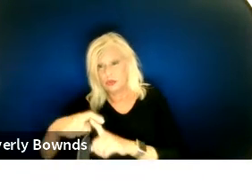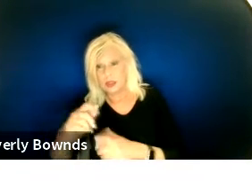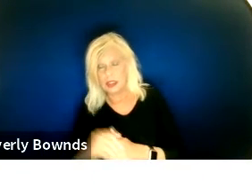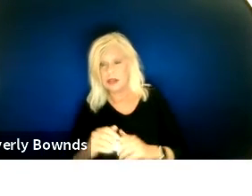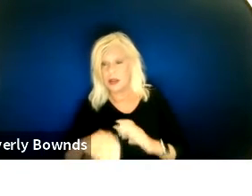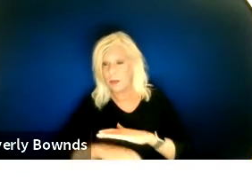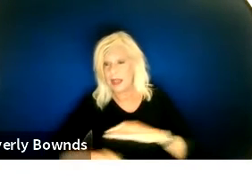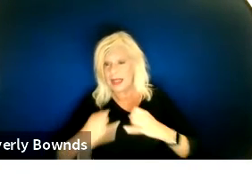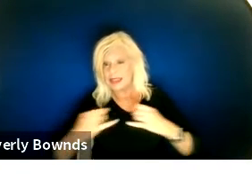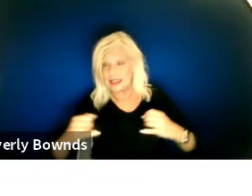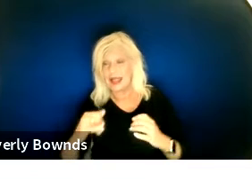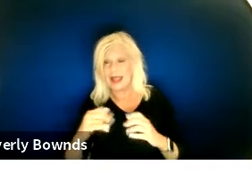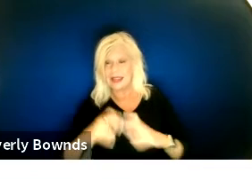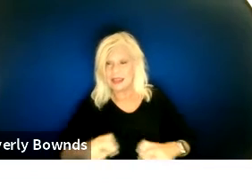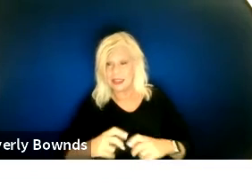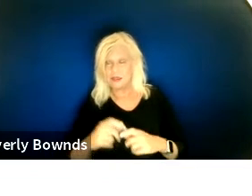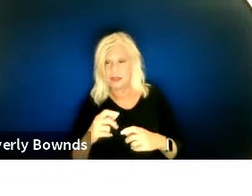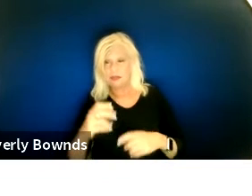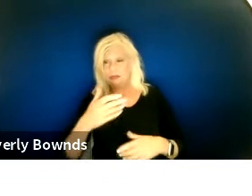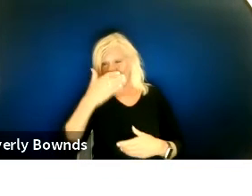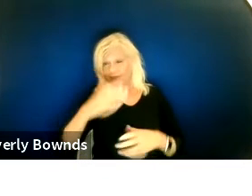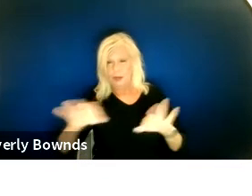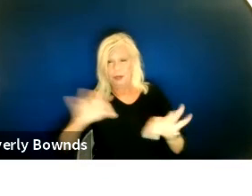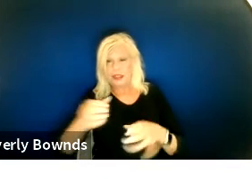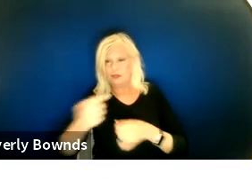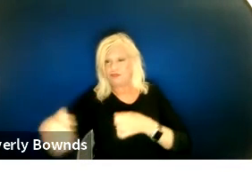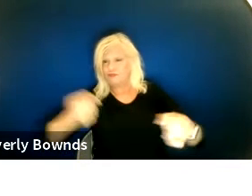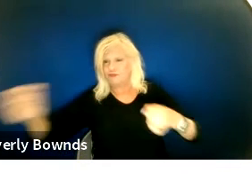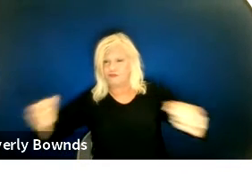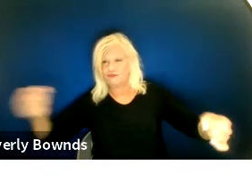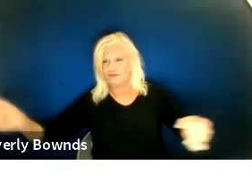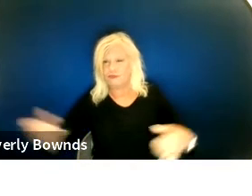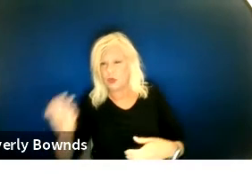assessment and randomize into one of the 3 arms to receive the 8-week